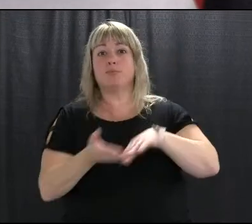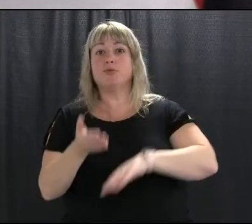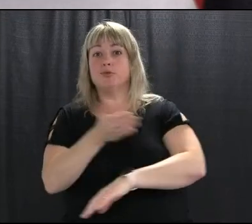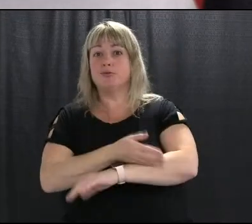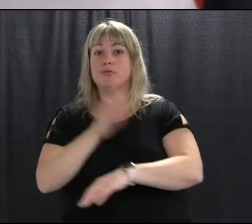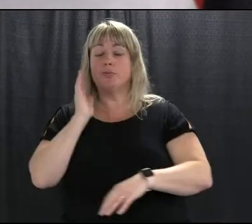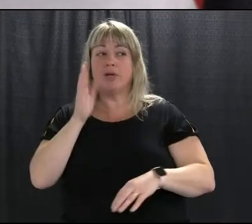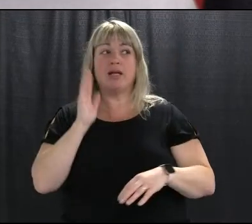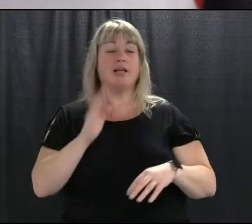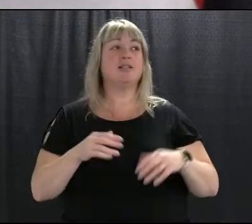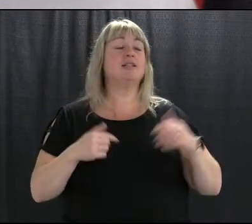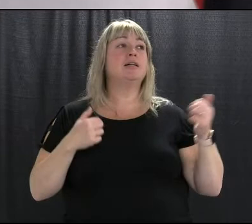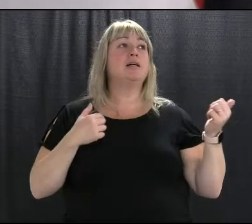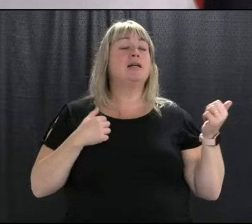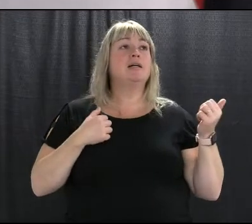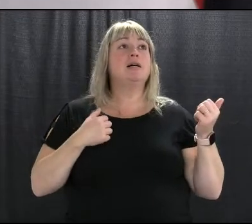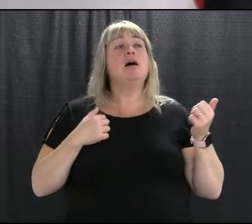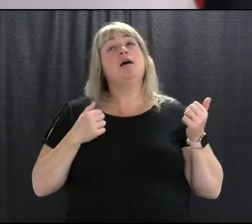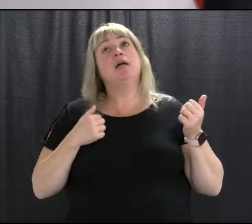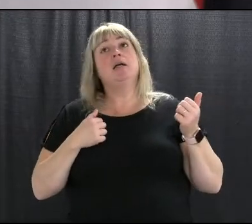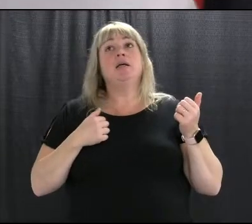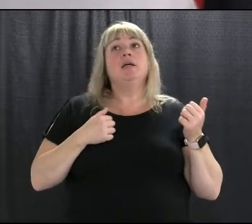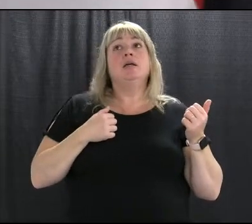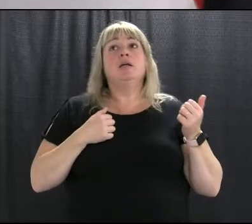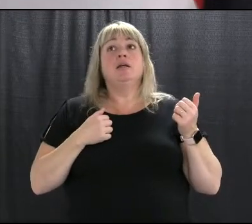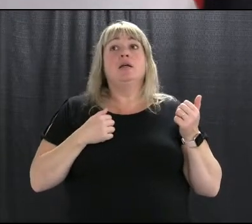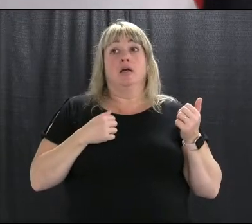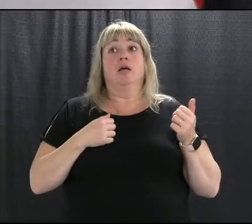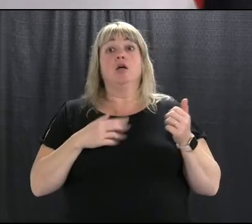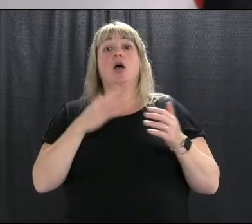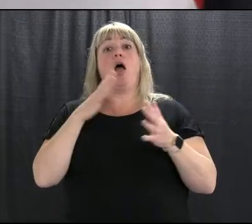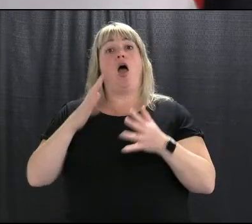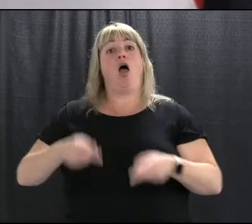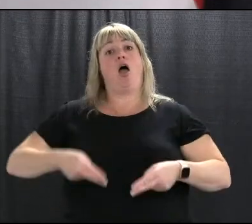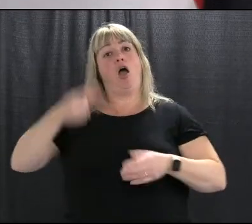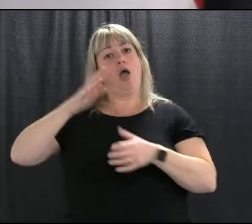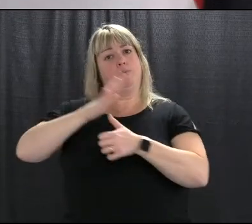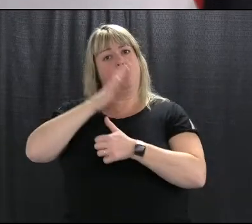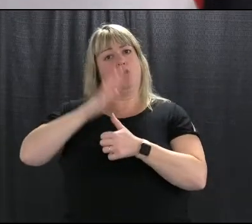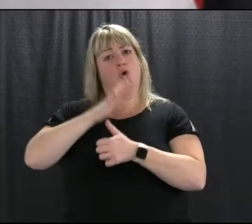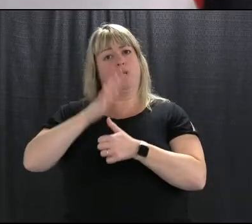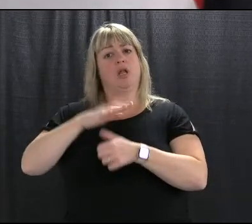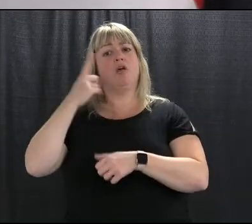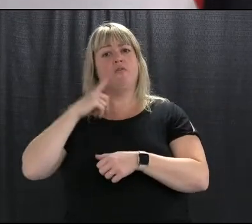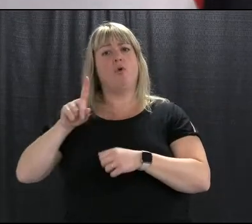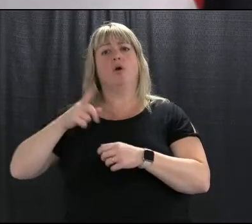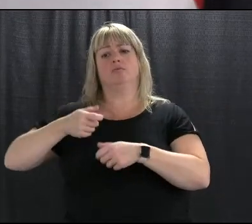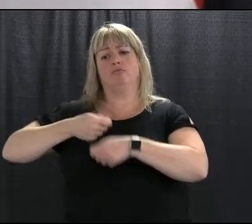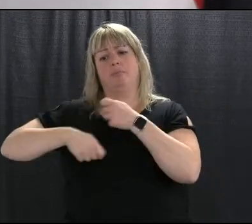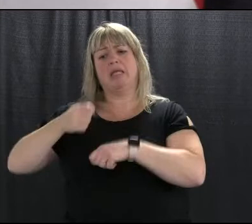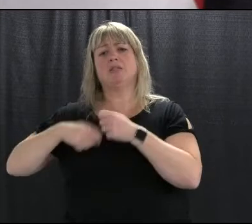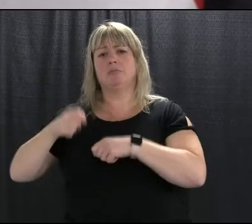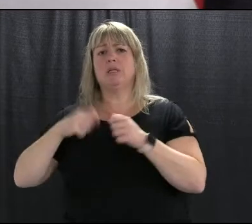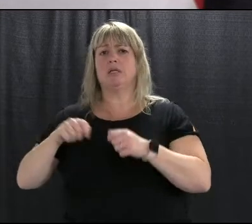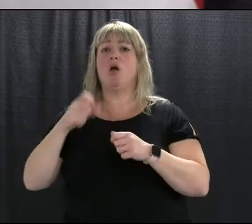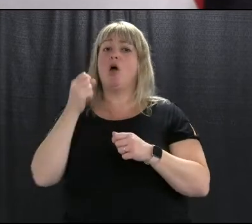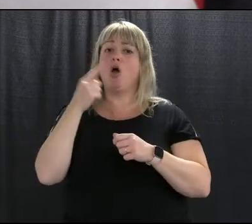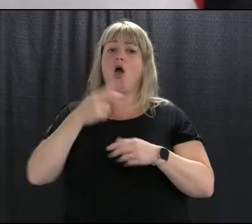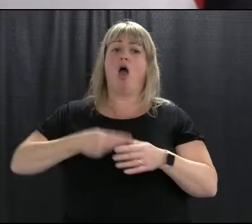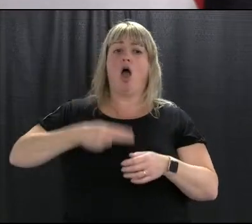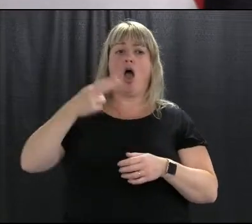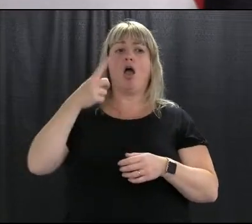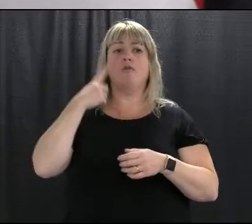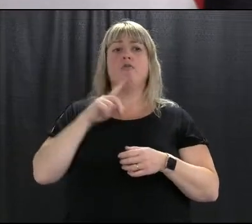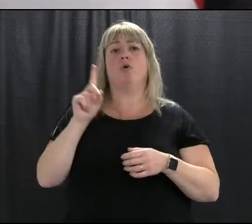I'm just probably in effect saying that it's a high priority area, joint replacements for the provincial government, but it's equally high